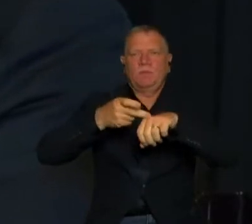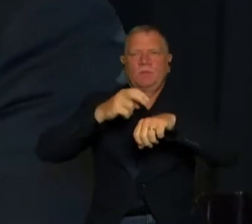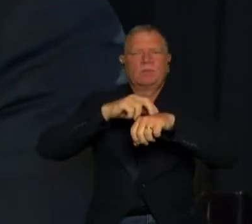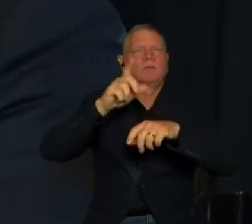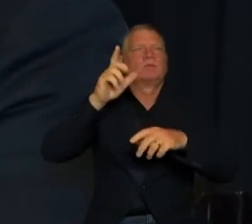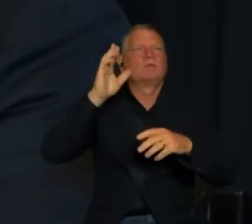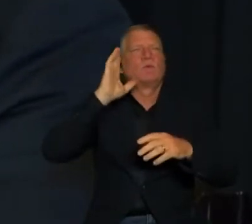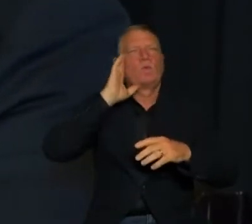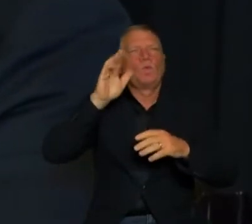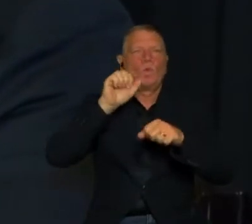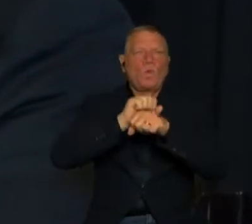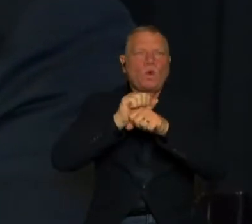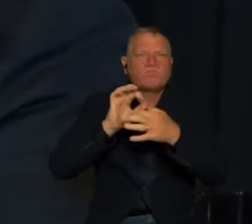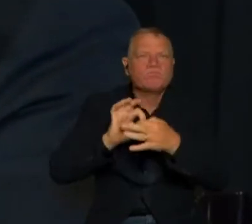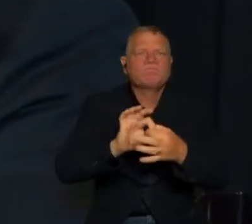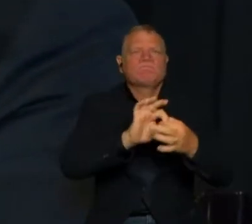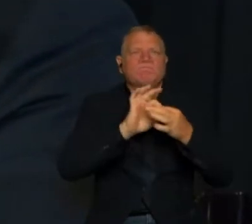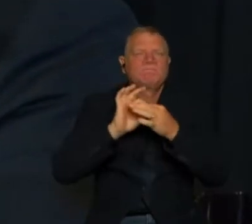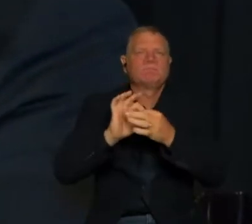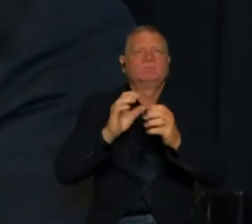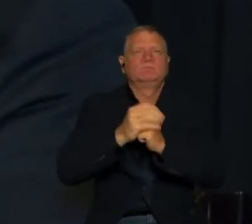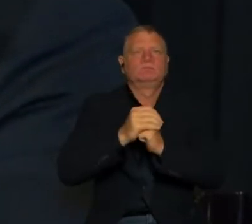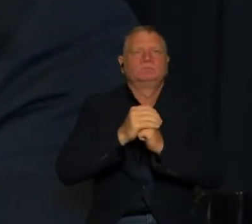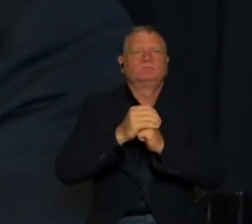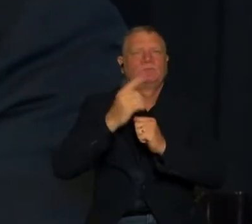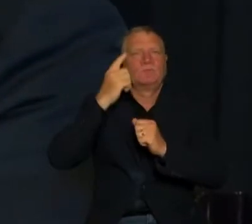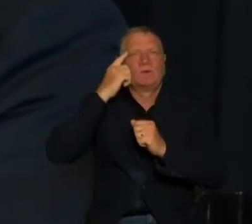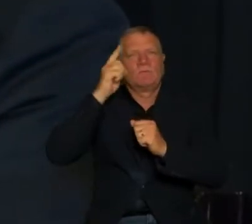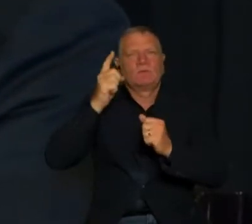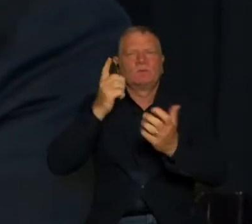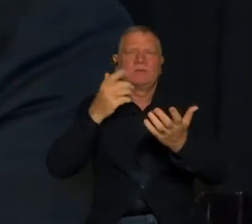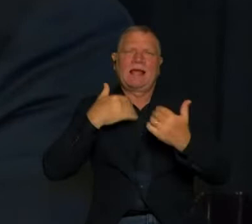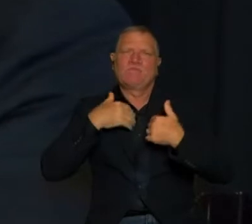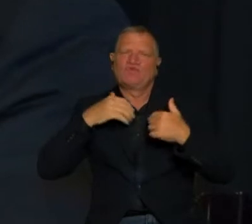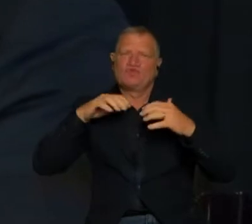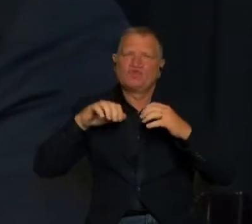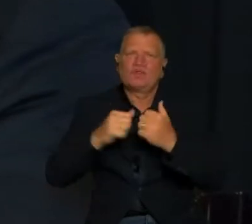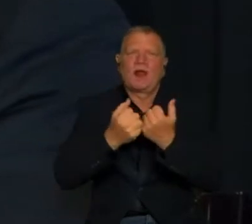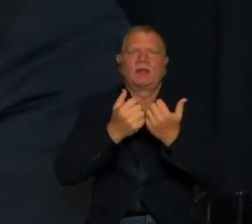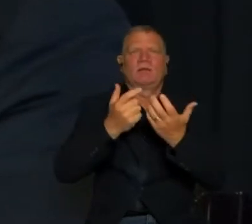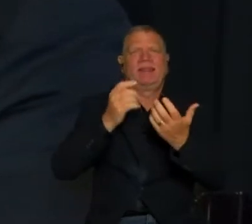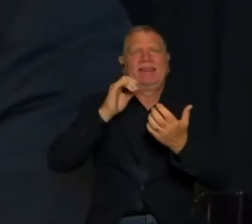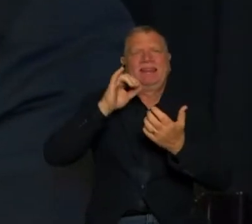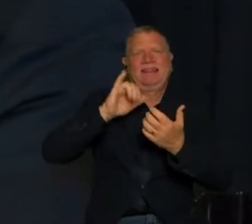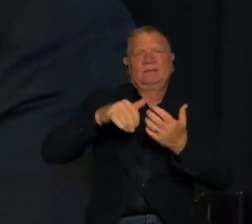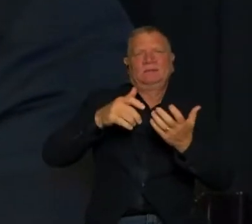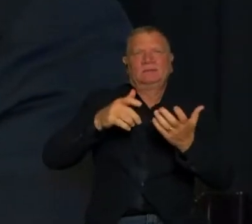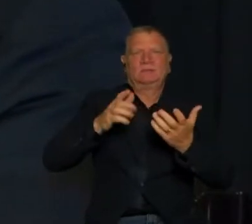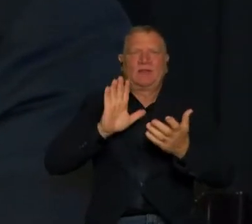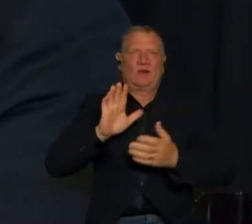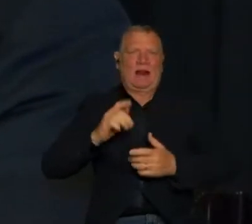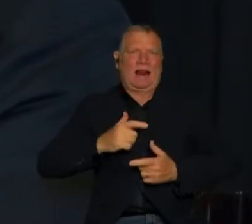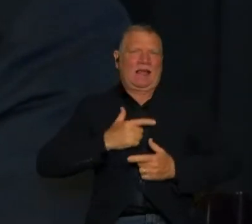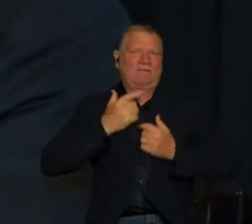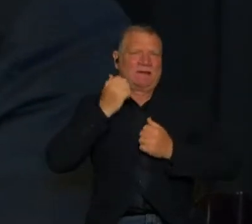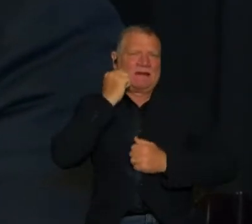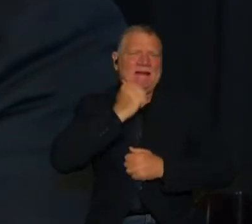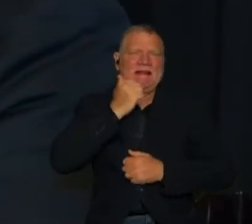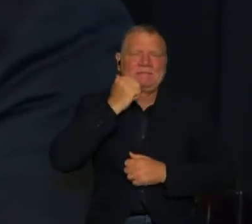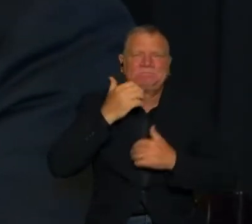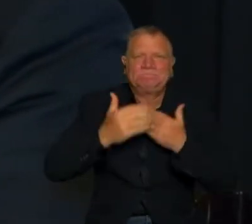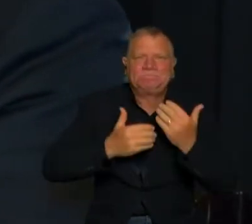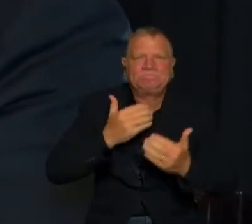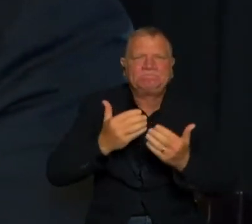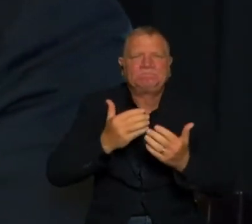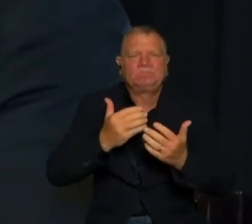government work collaboratively to address the challenges constraining their daily lives. The